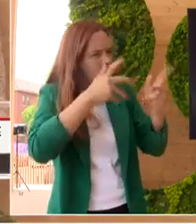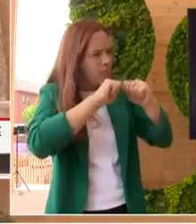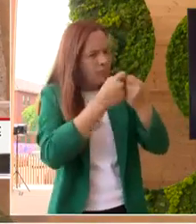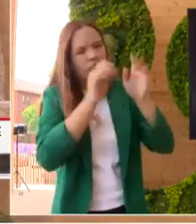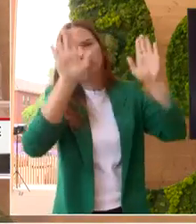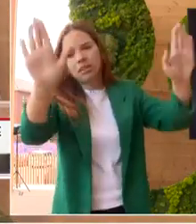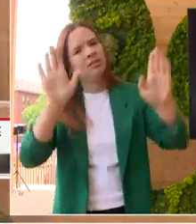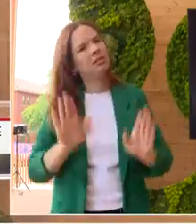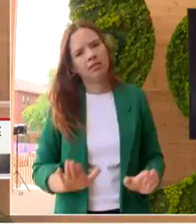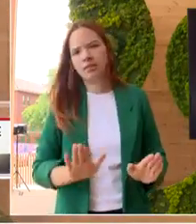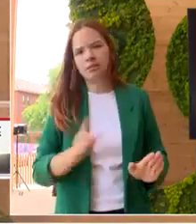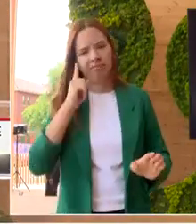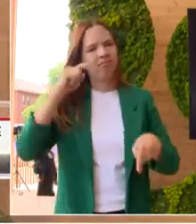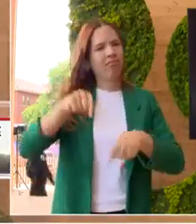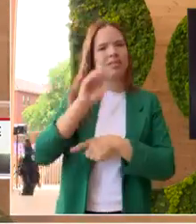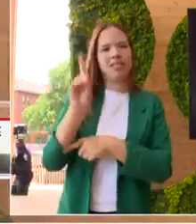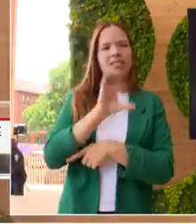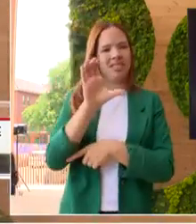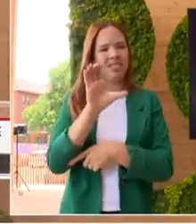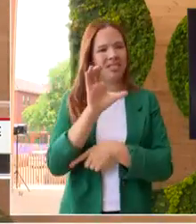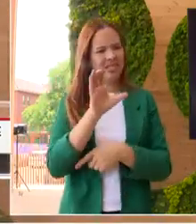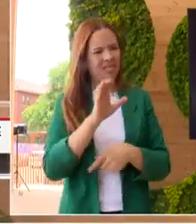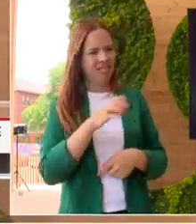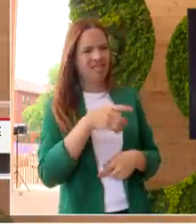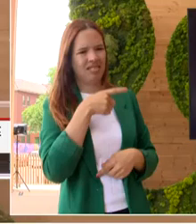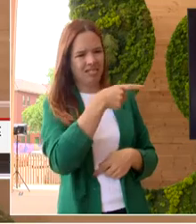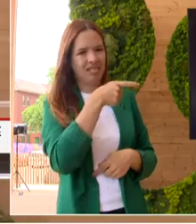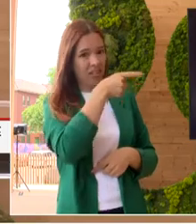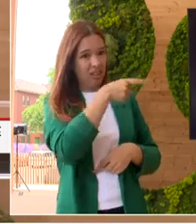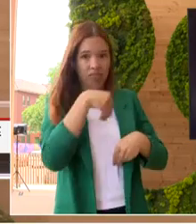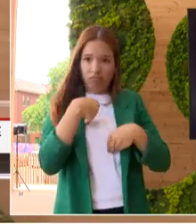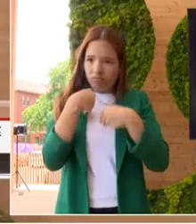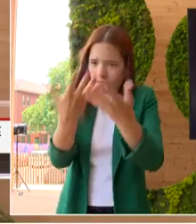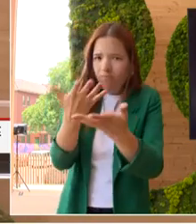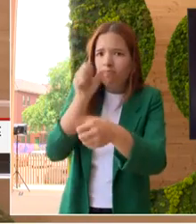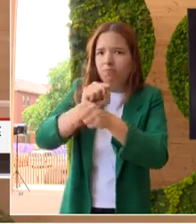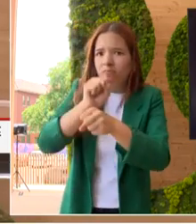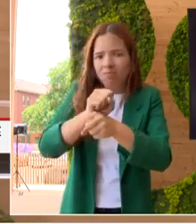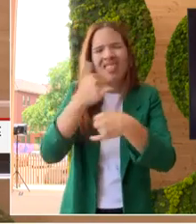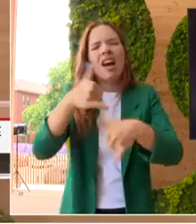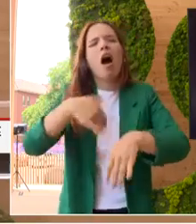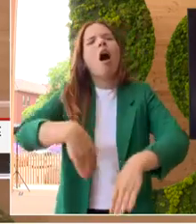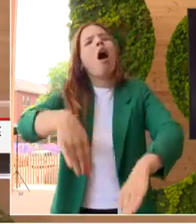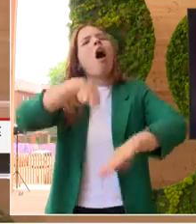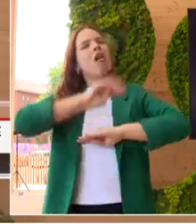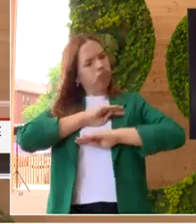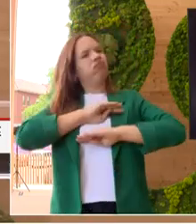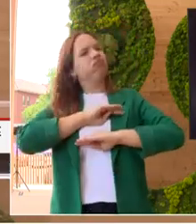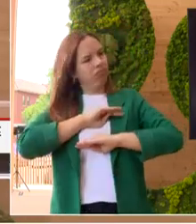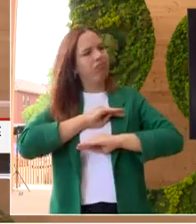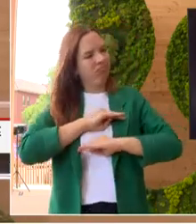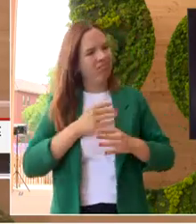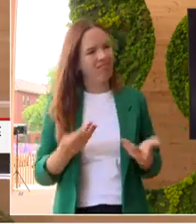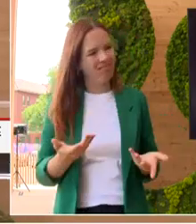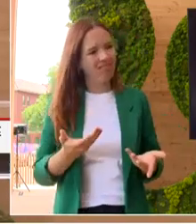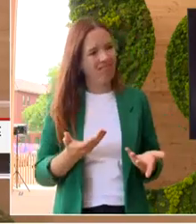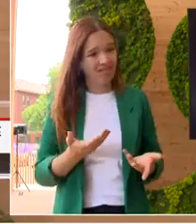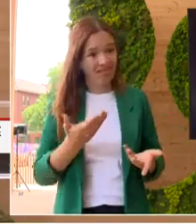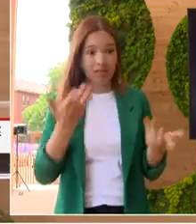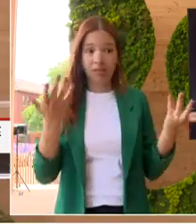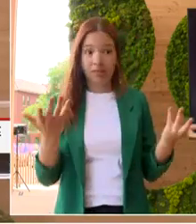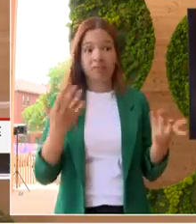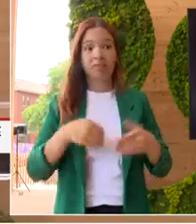give them a task, they deliver it. And so what we have here at Sycamore and